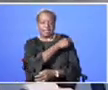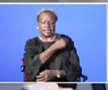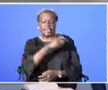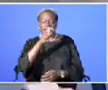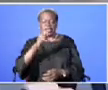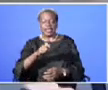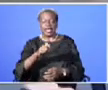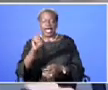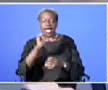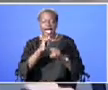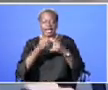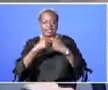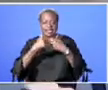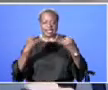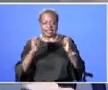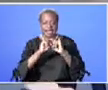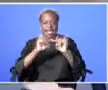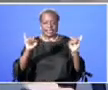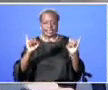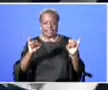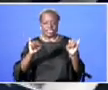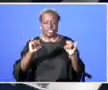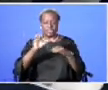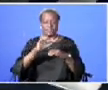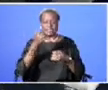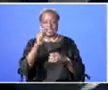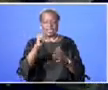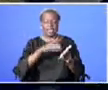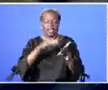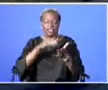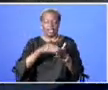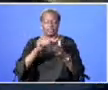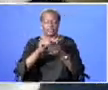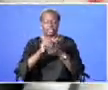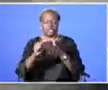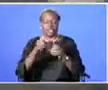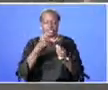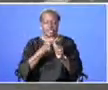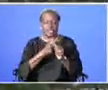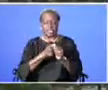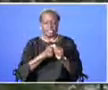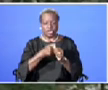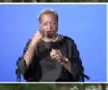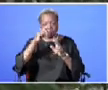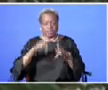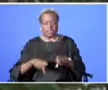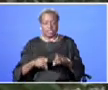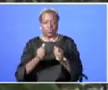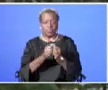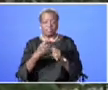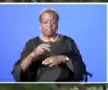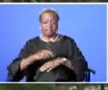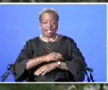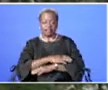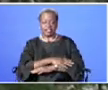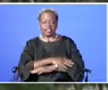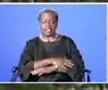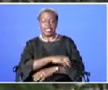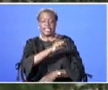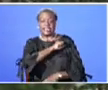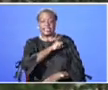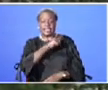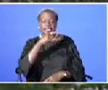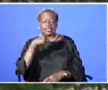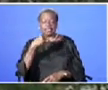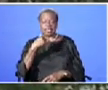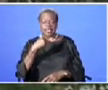at $10,000 each to transport patients believed to have the deadly virus. Sand says an investigation into the delayed process